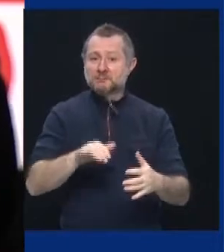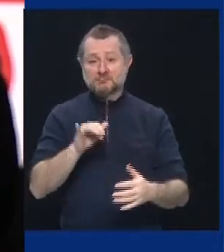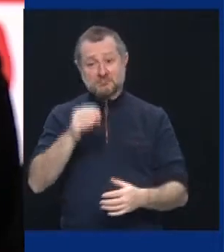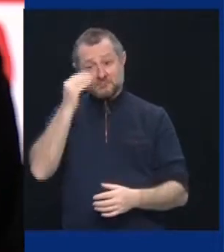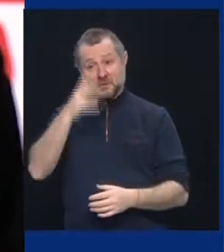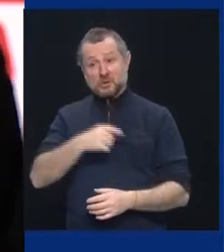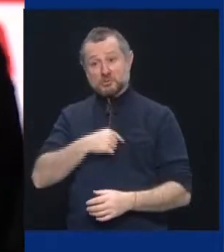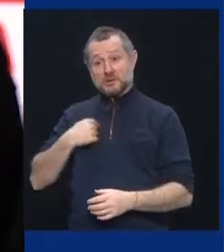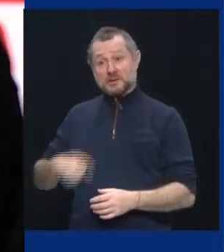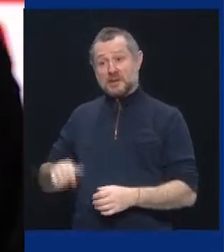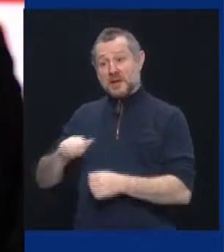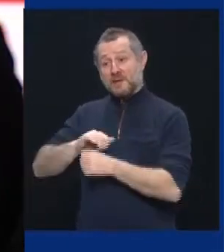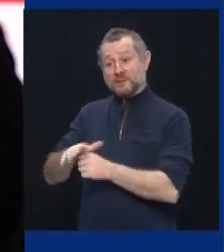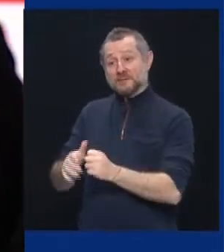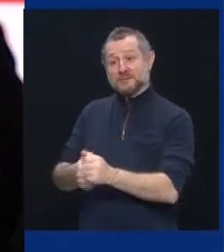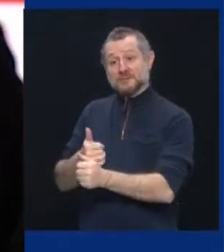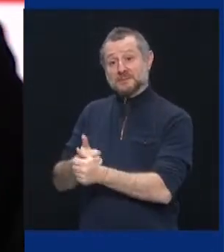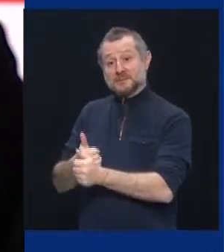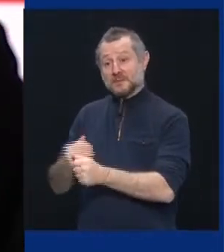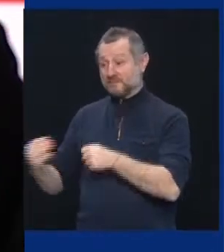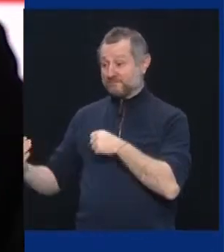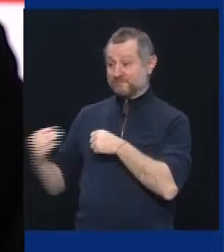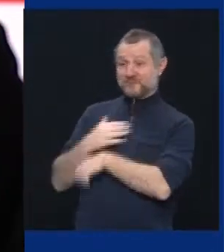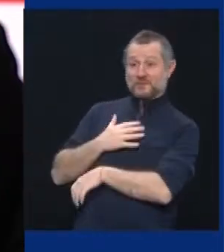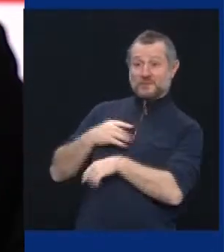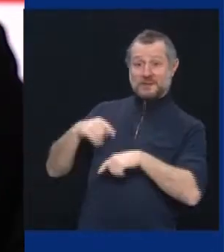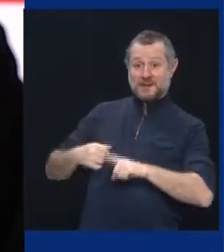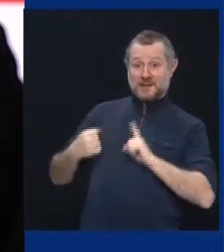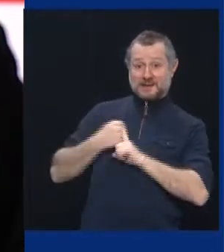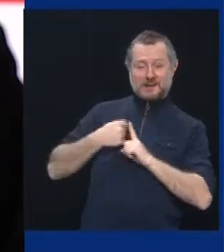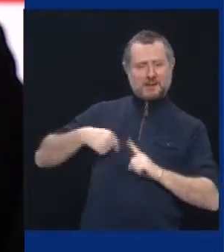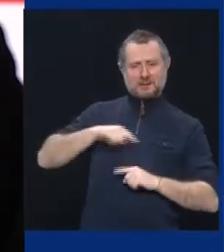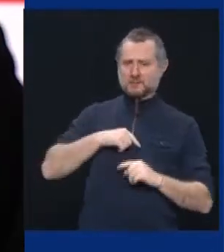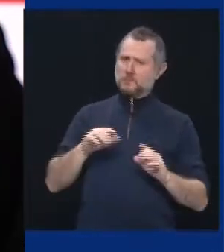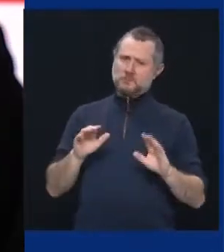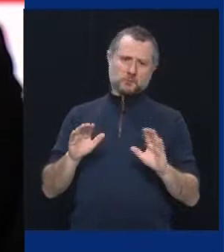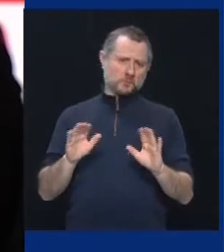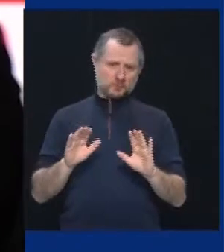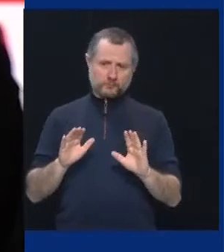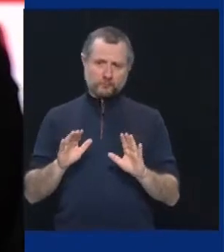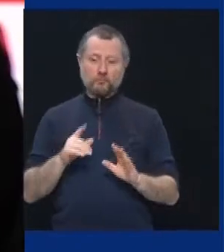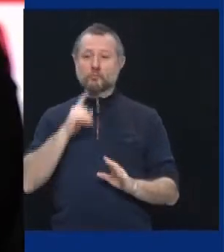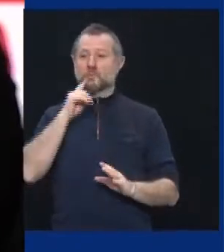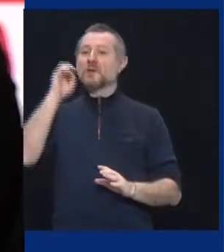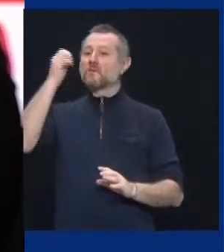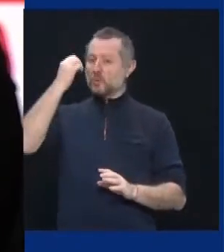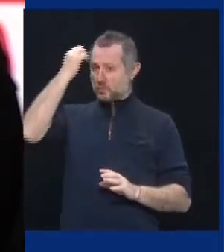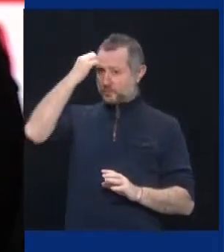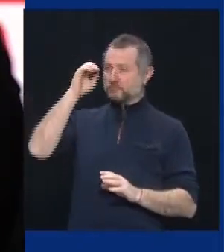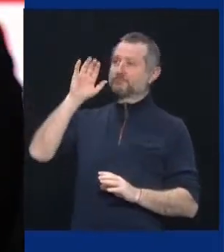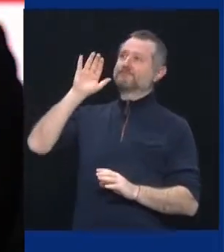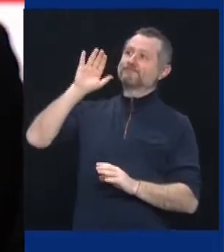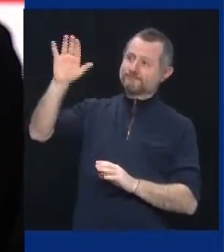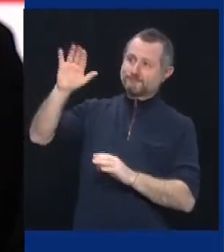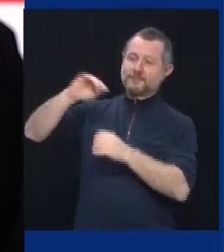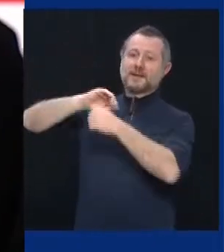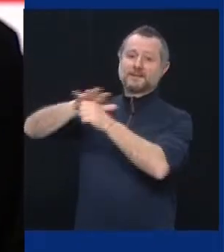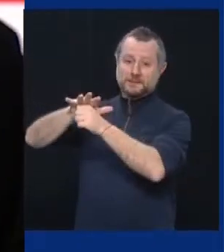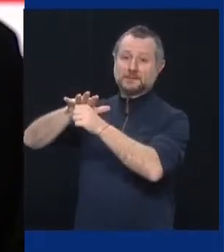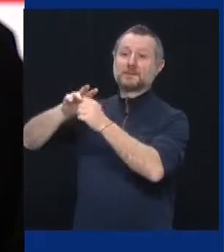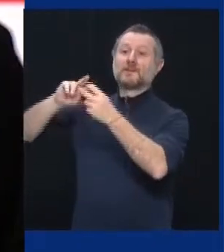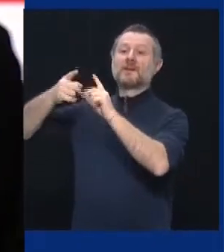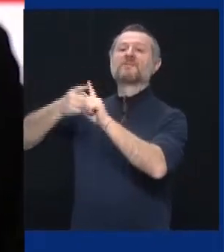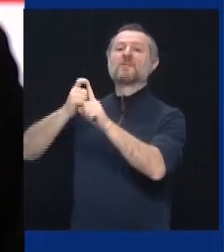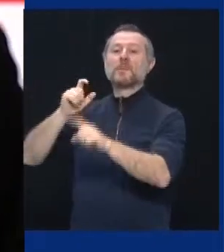China virus. New York, we were attacked by the European virus. It came from Italy, came from